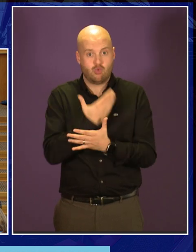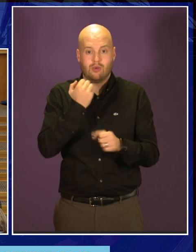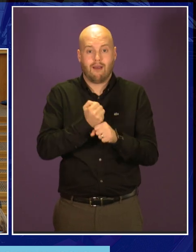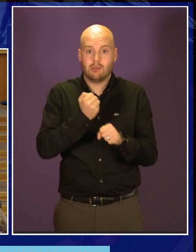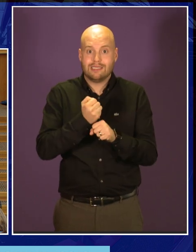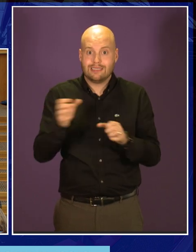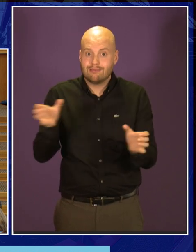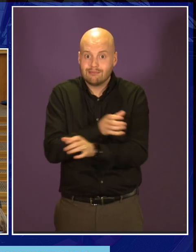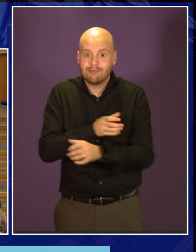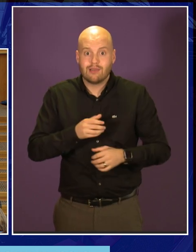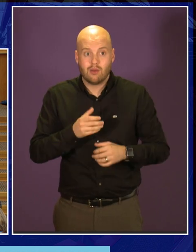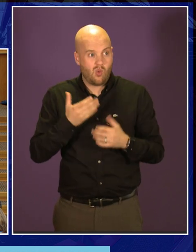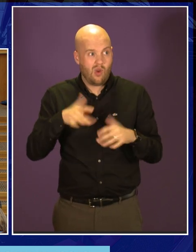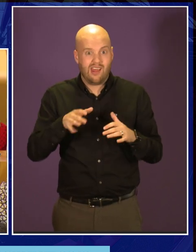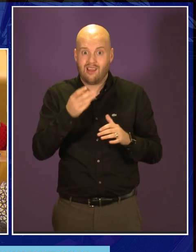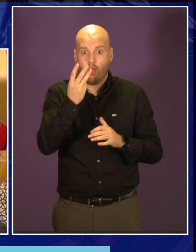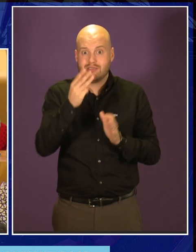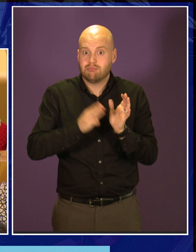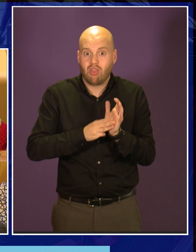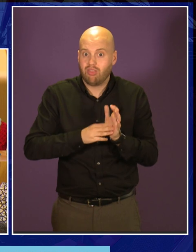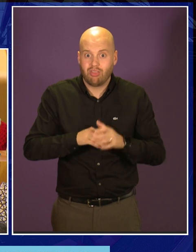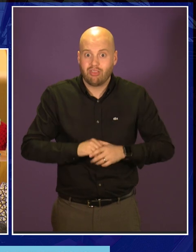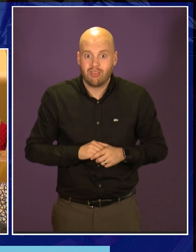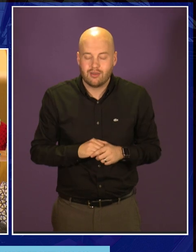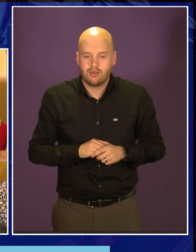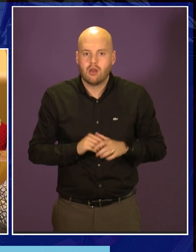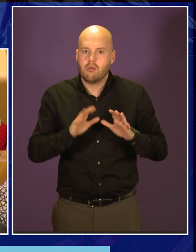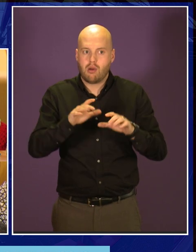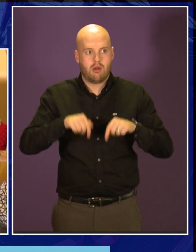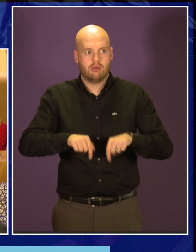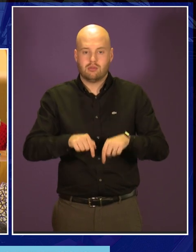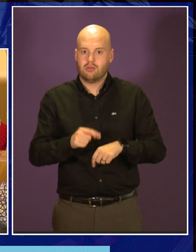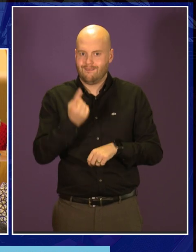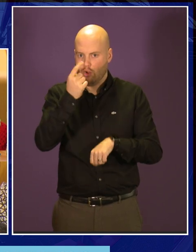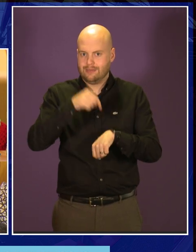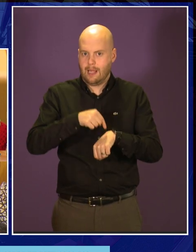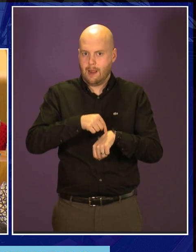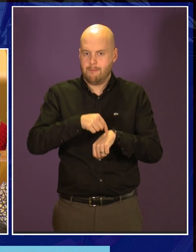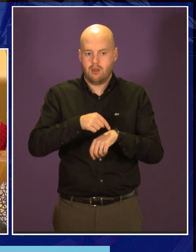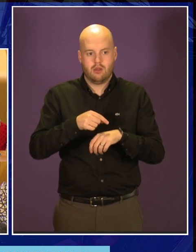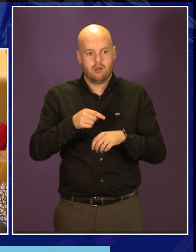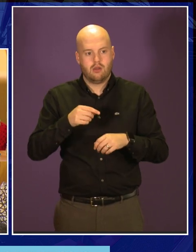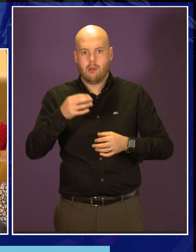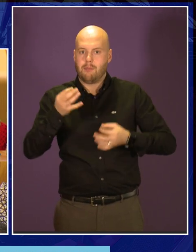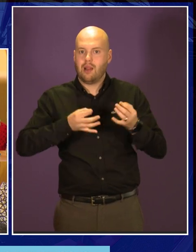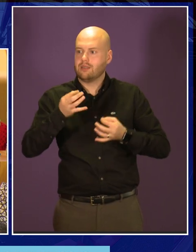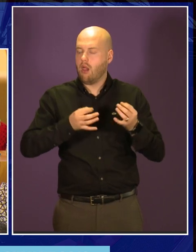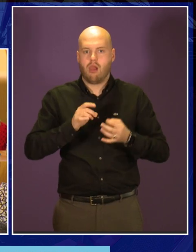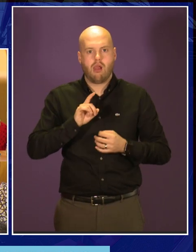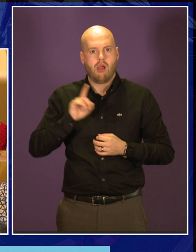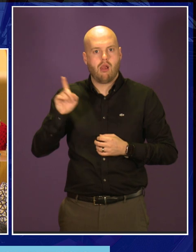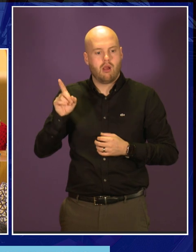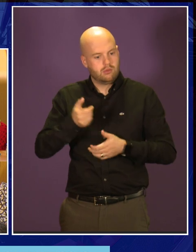and that has been in office for just like 3 months. But I should say that this is the very first time that the political will is there to support